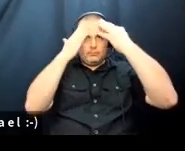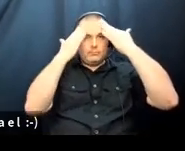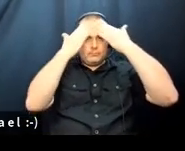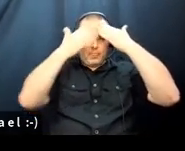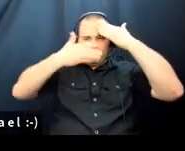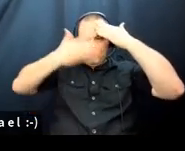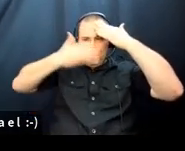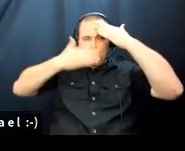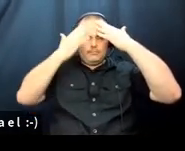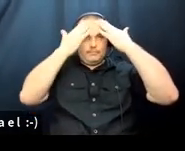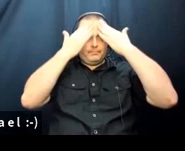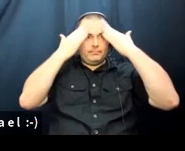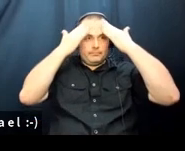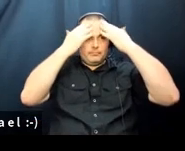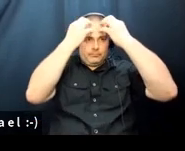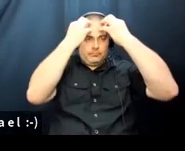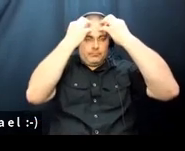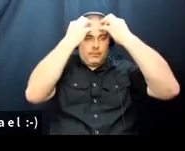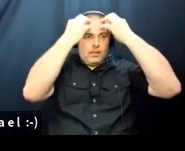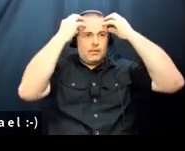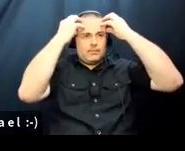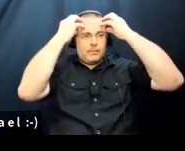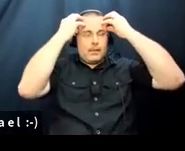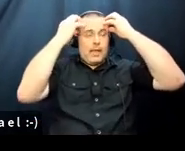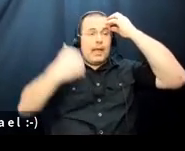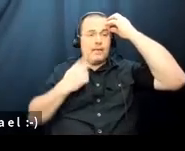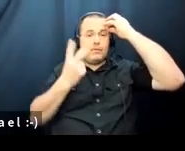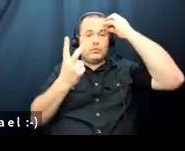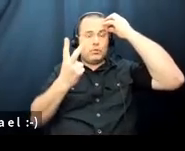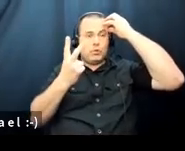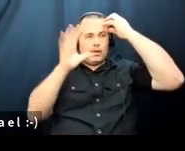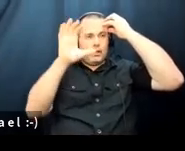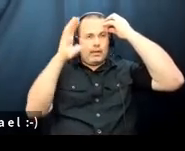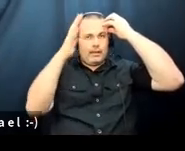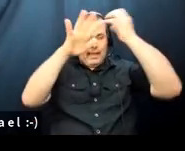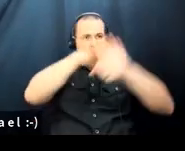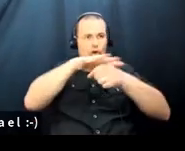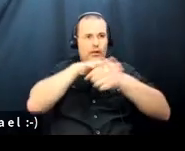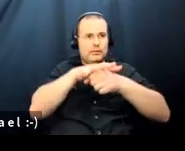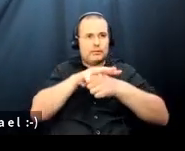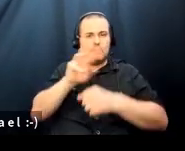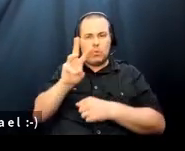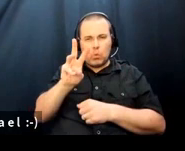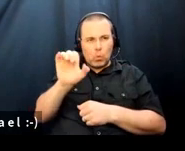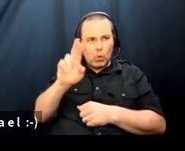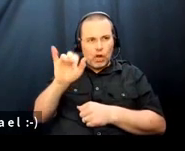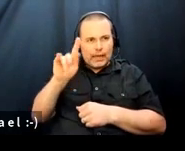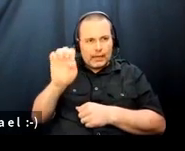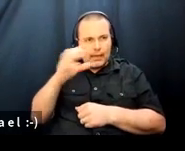okay? And there's two areas. They're called Wernicke's area and Brokaw's